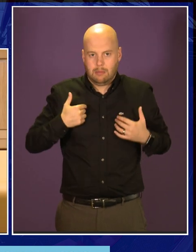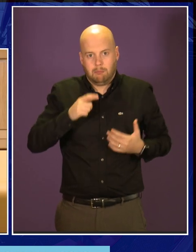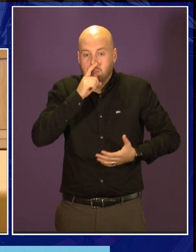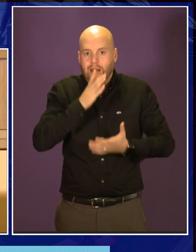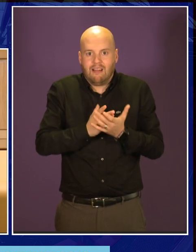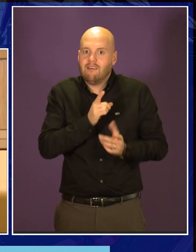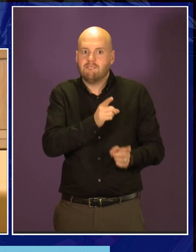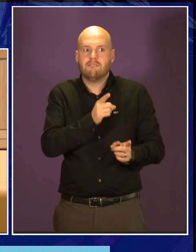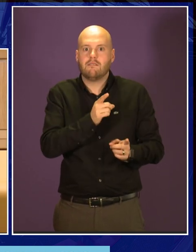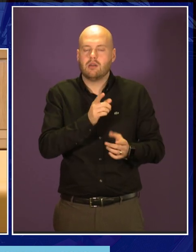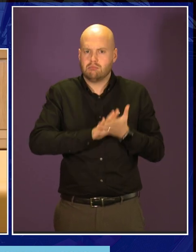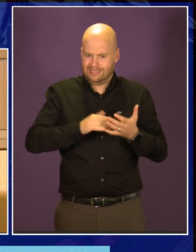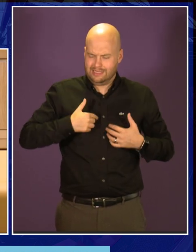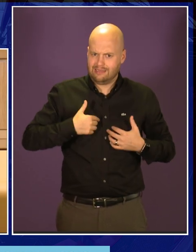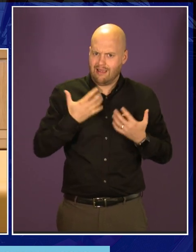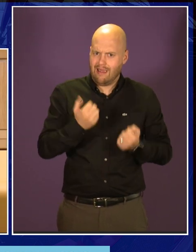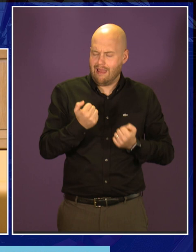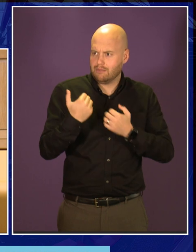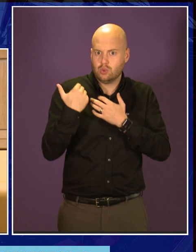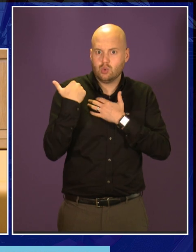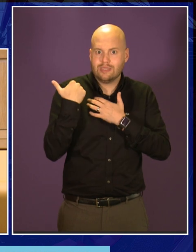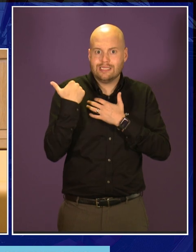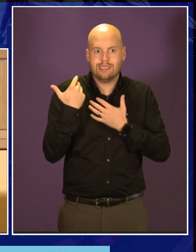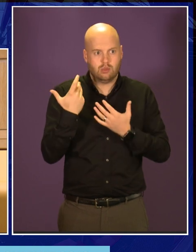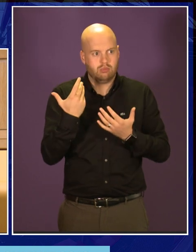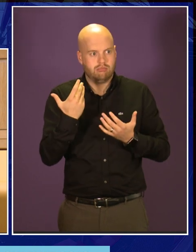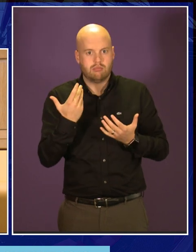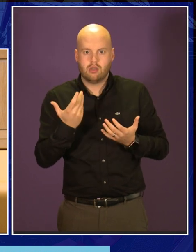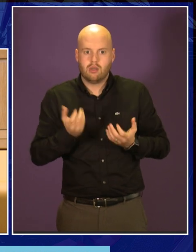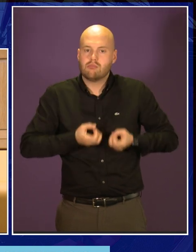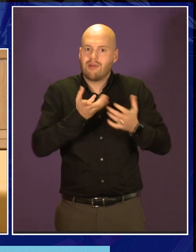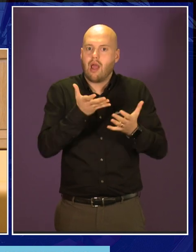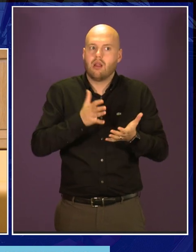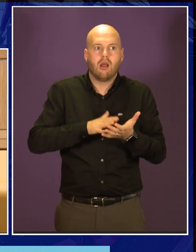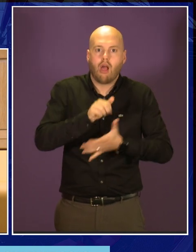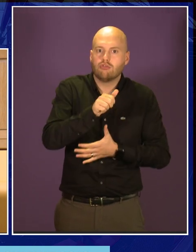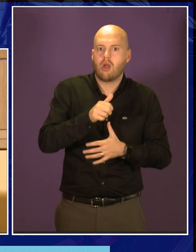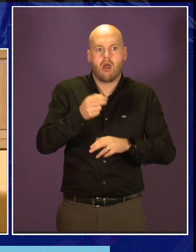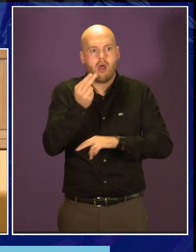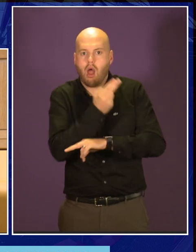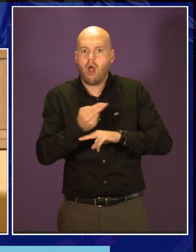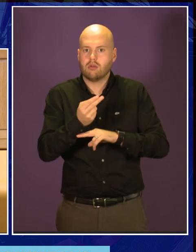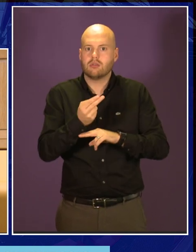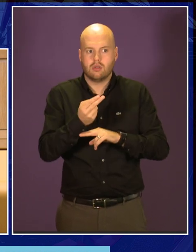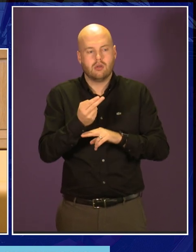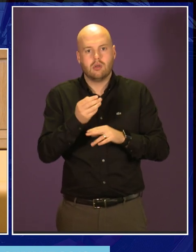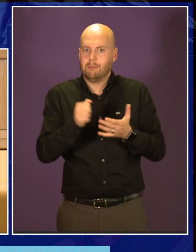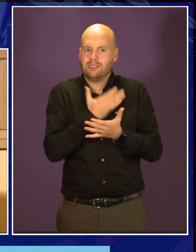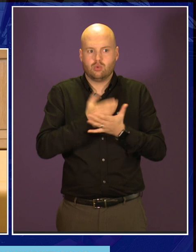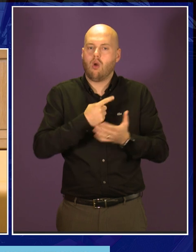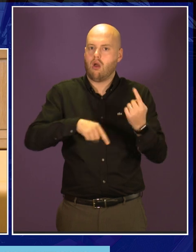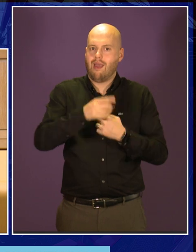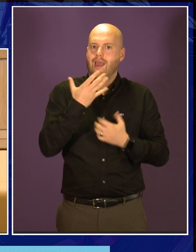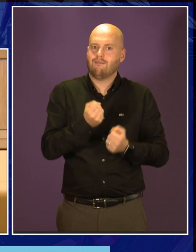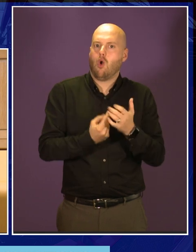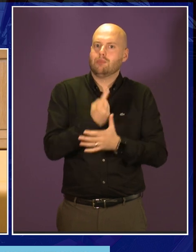that we have a duty to ensure that we reposition culture, art, and put them where they're supposed to be for the well-being of our